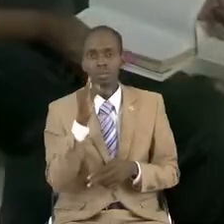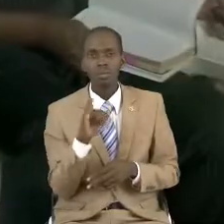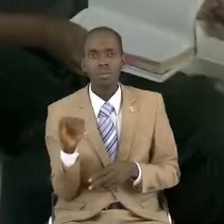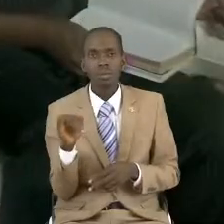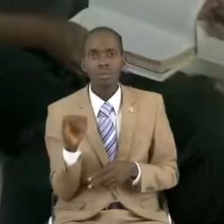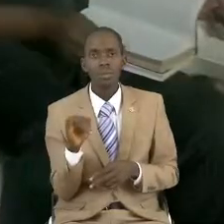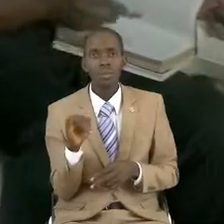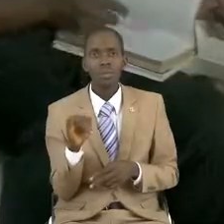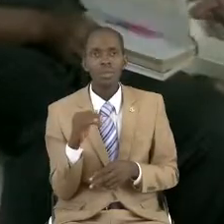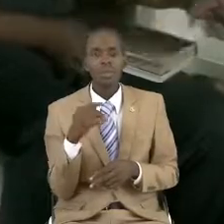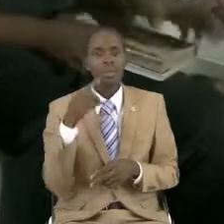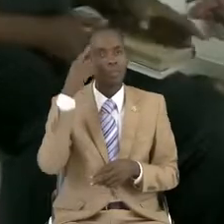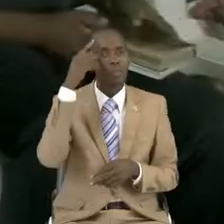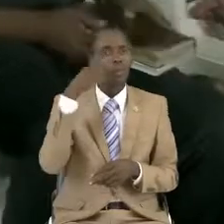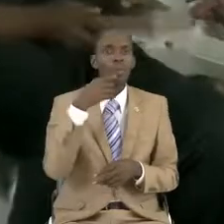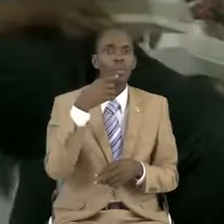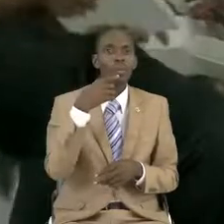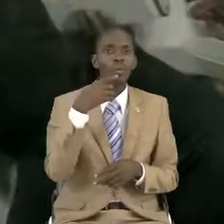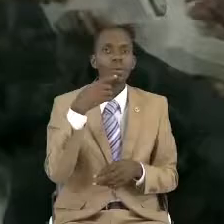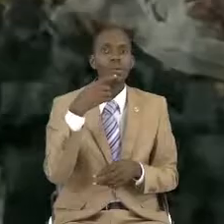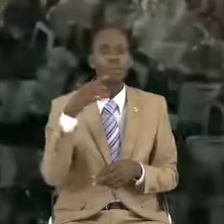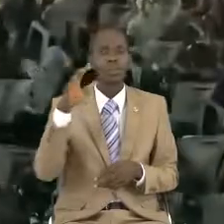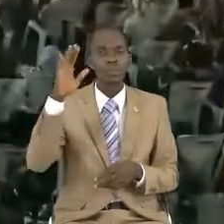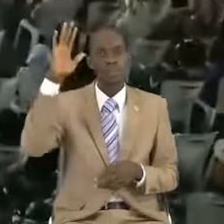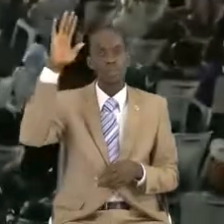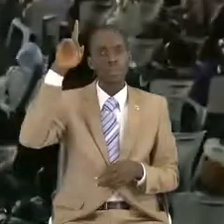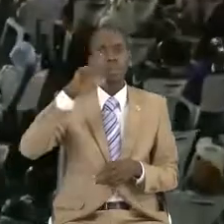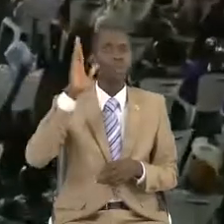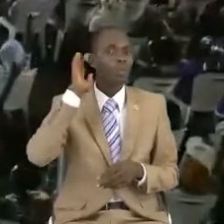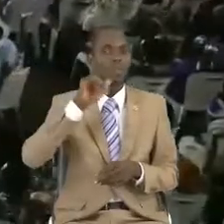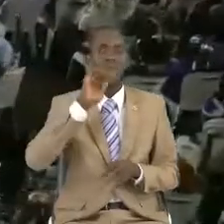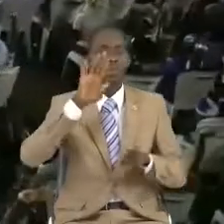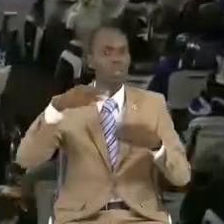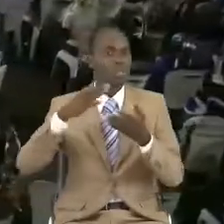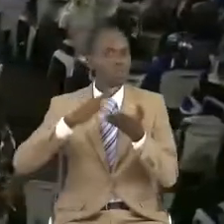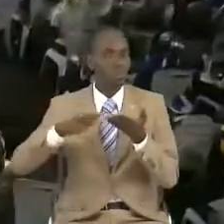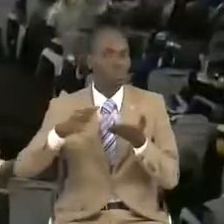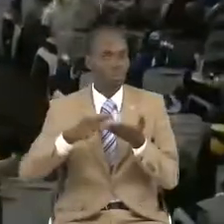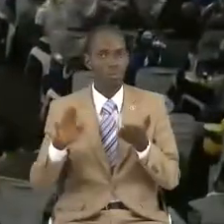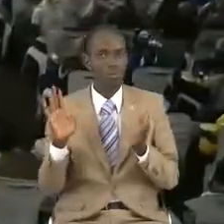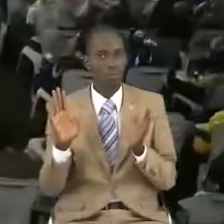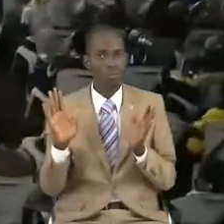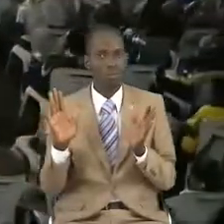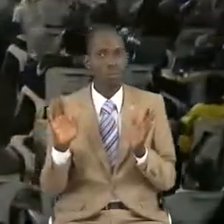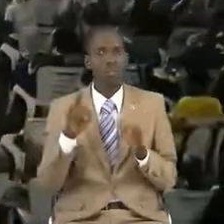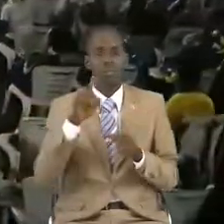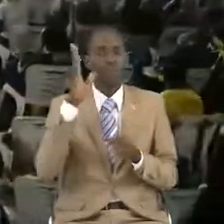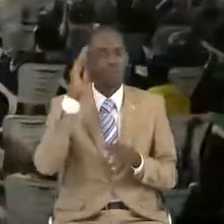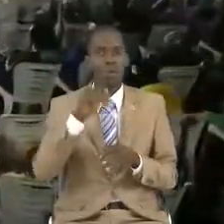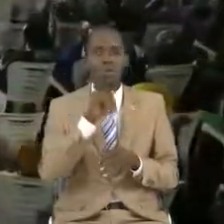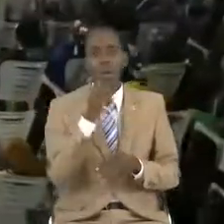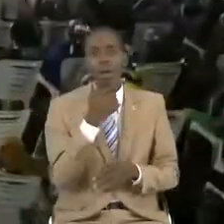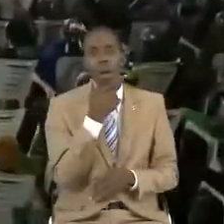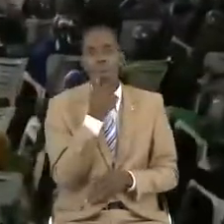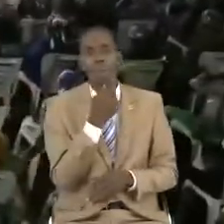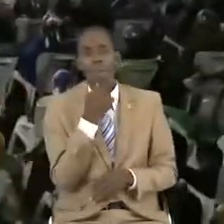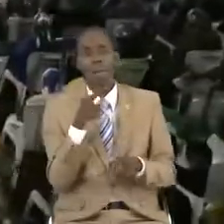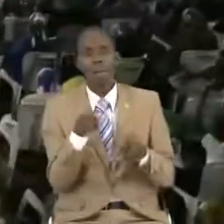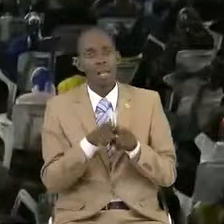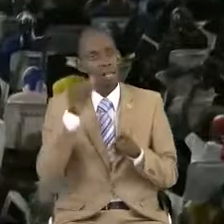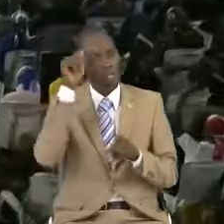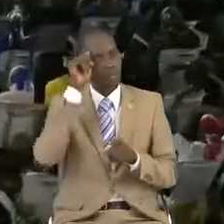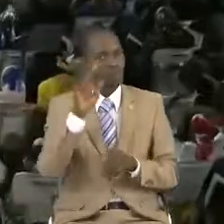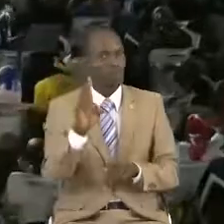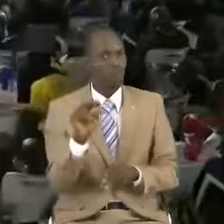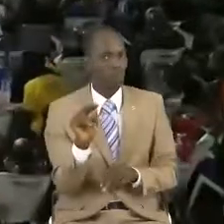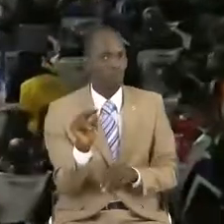where are you you will not give excuse i said where are you you will not pretend like adam i said where are you you